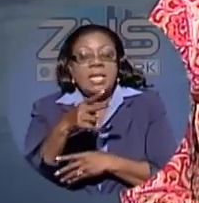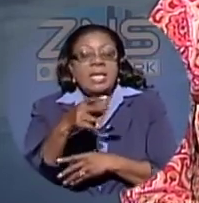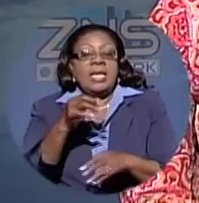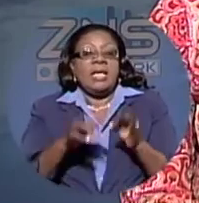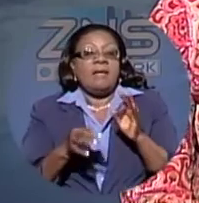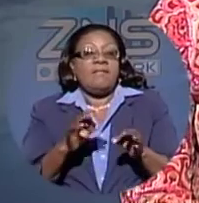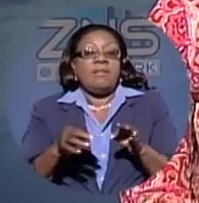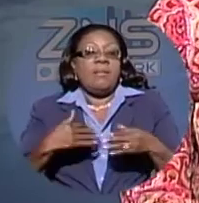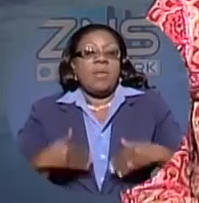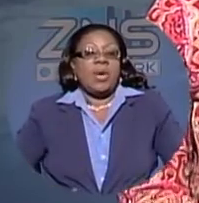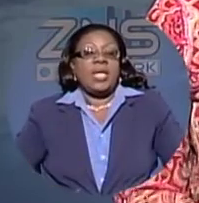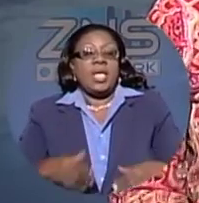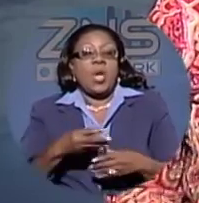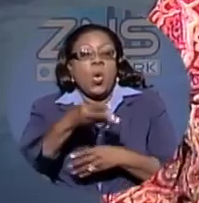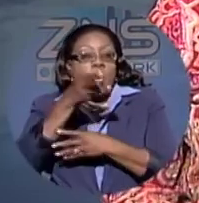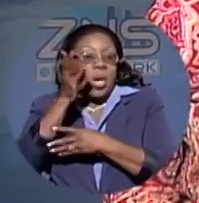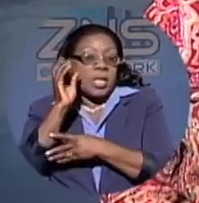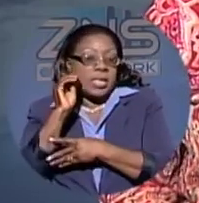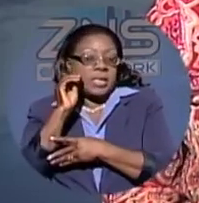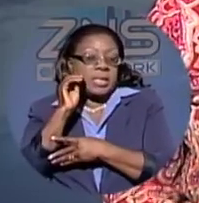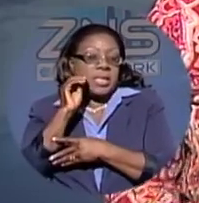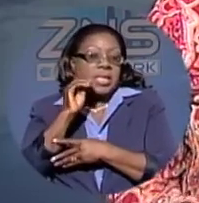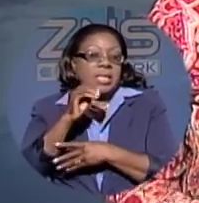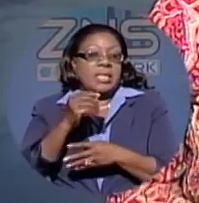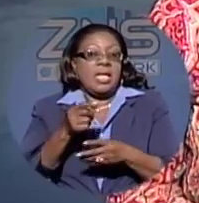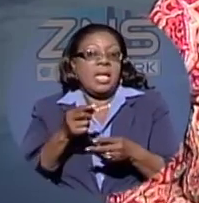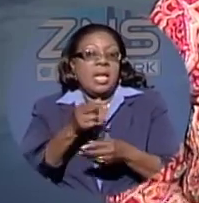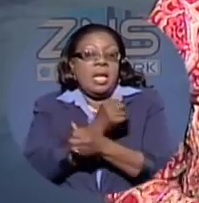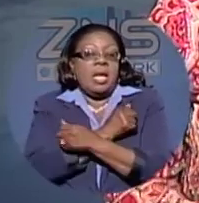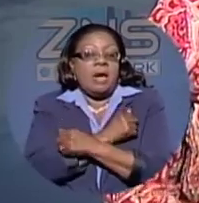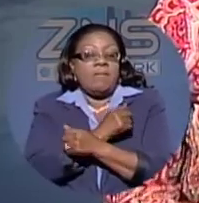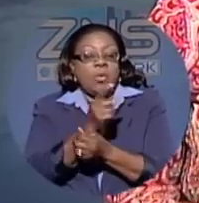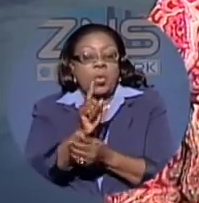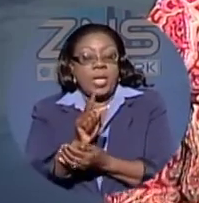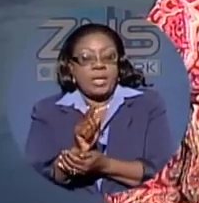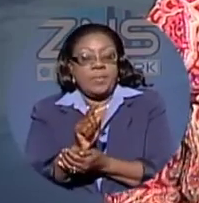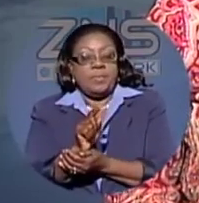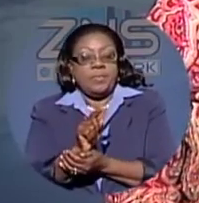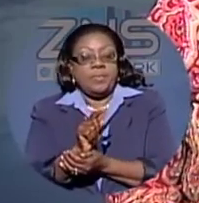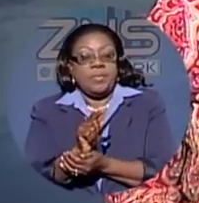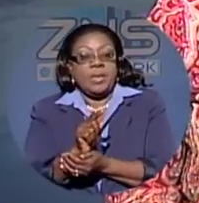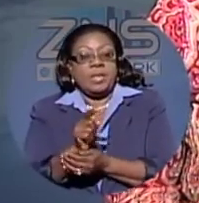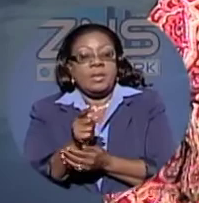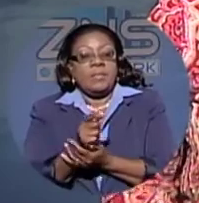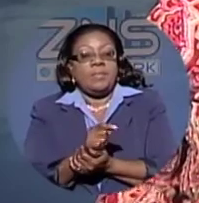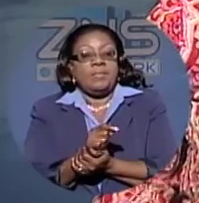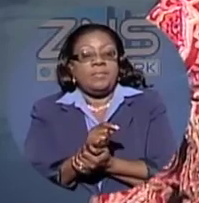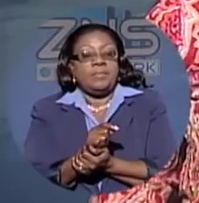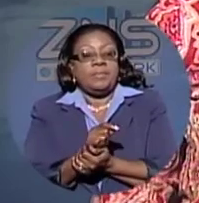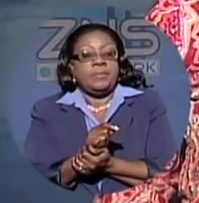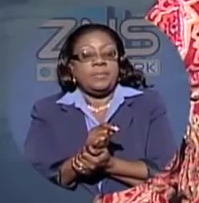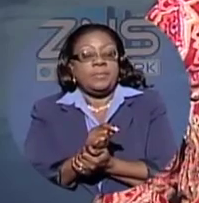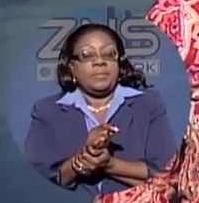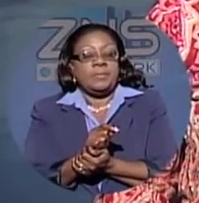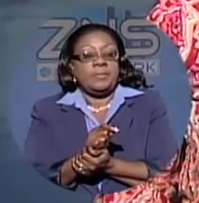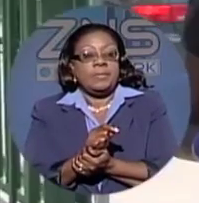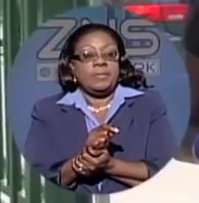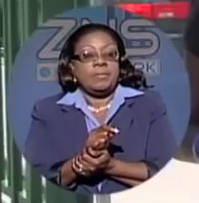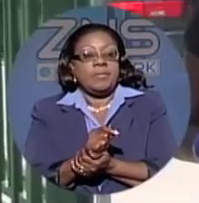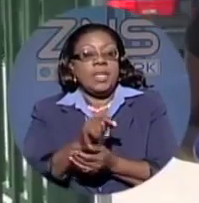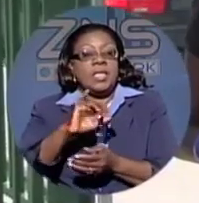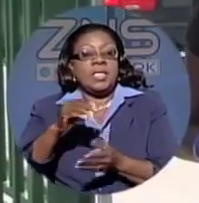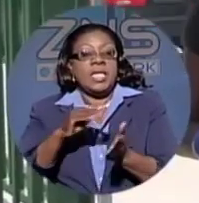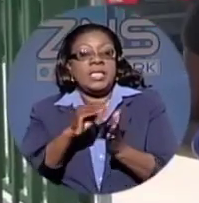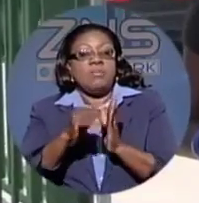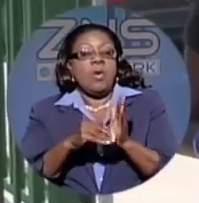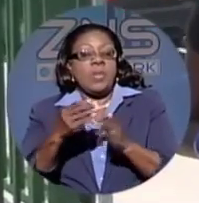their missing loved one. LaDawn Davis was at CDU and then followed the family to the morgue at PMH. She picks up the story. Just